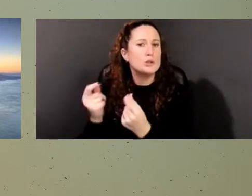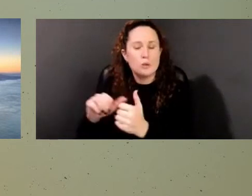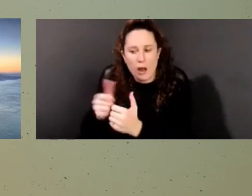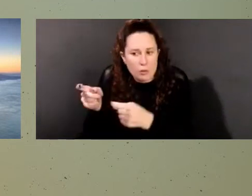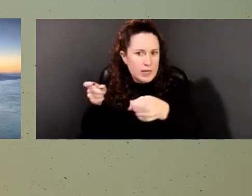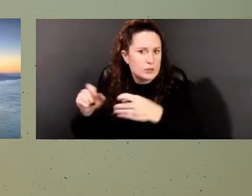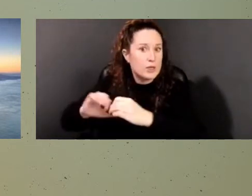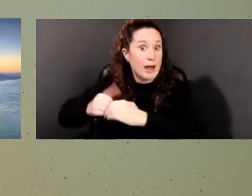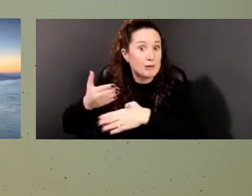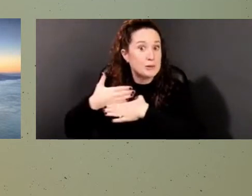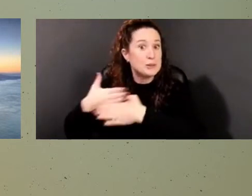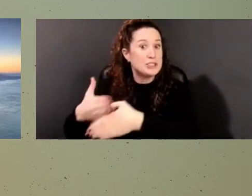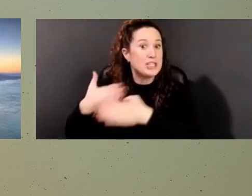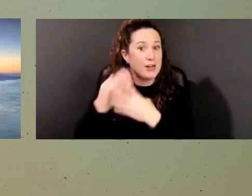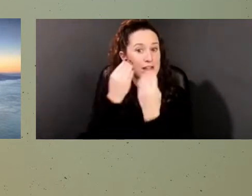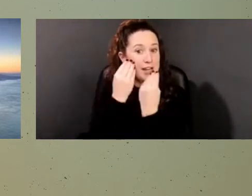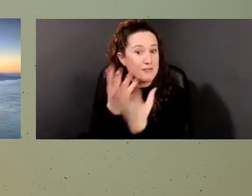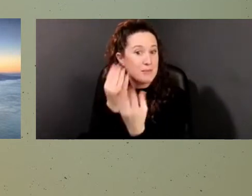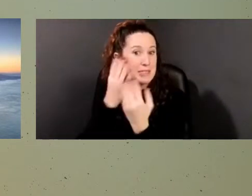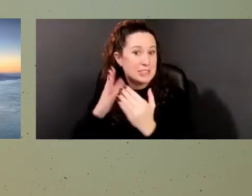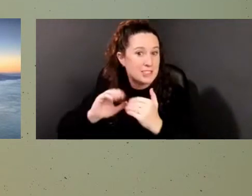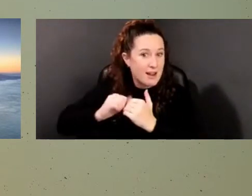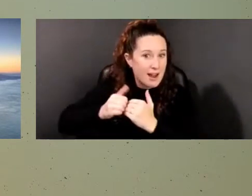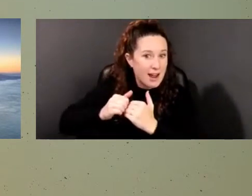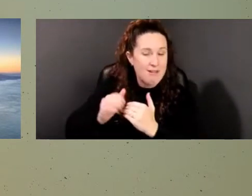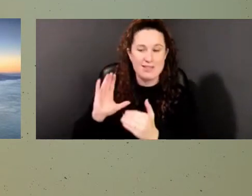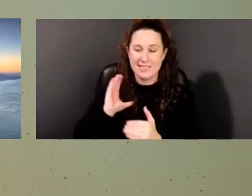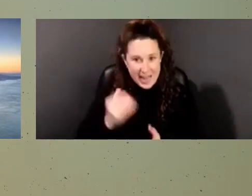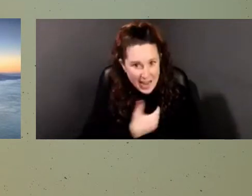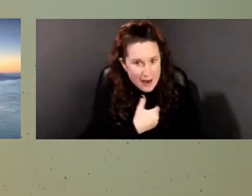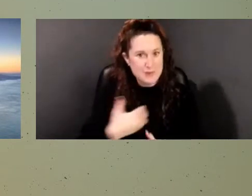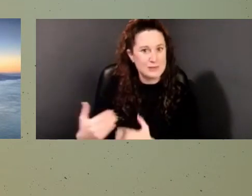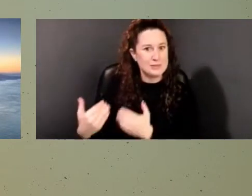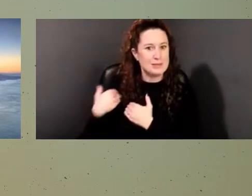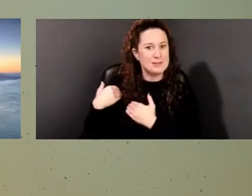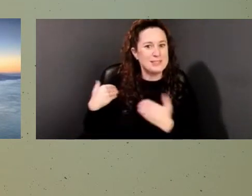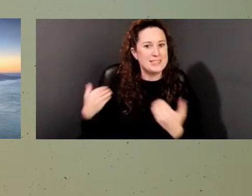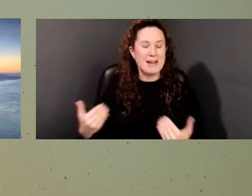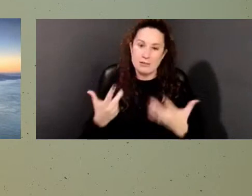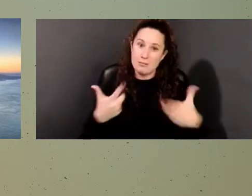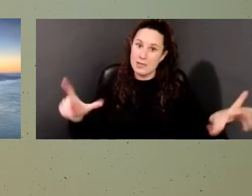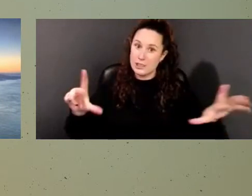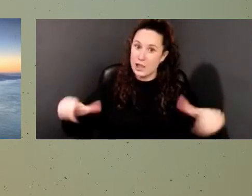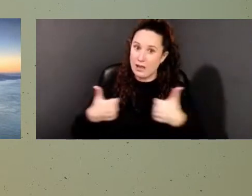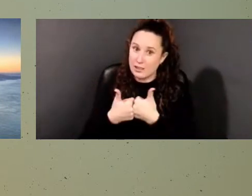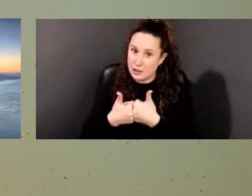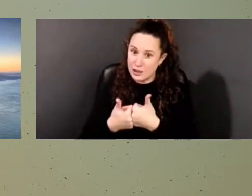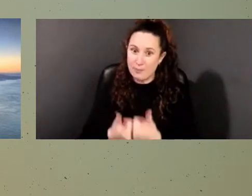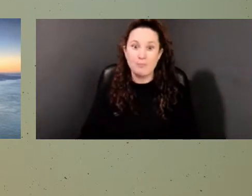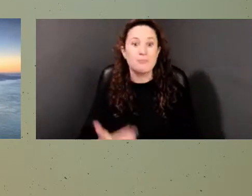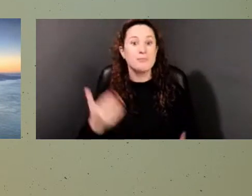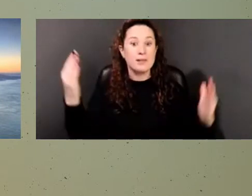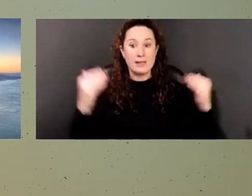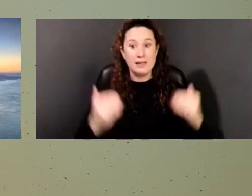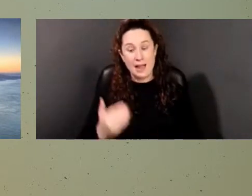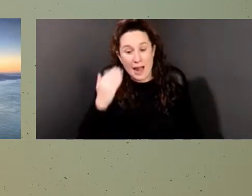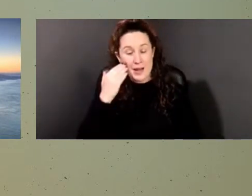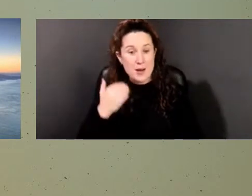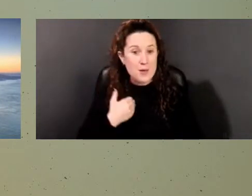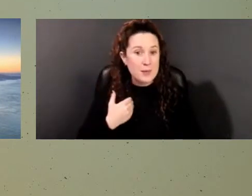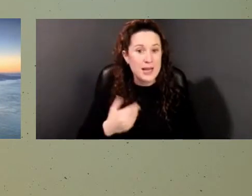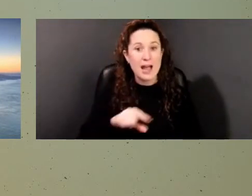share the information there, and a big challenge. I know Reverend Paige joined many